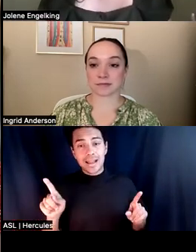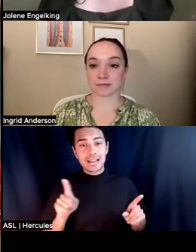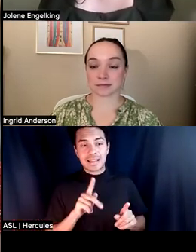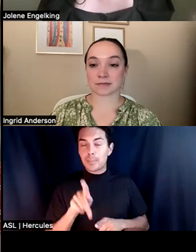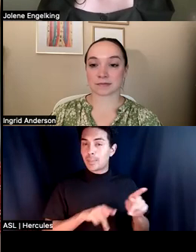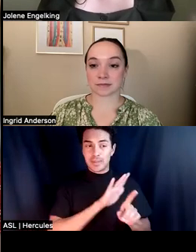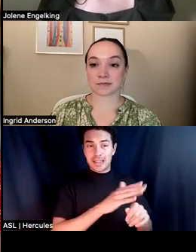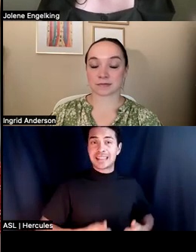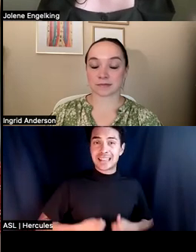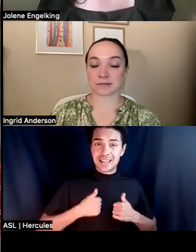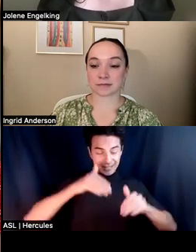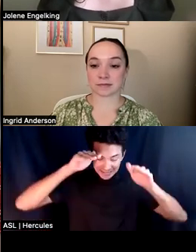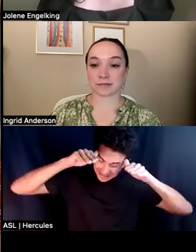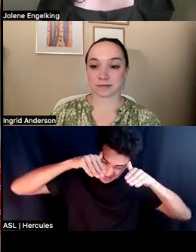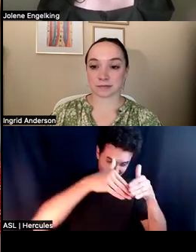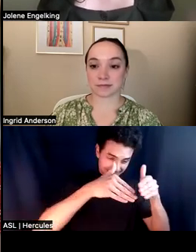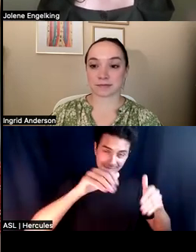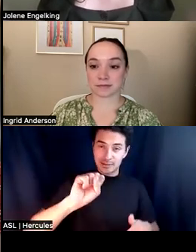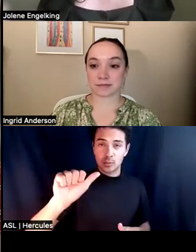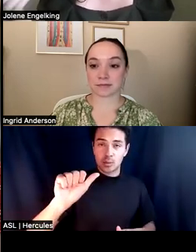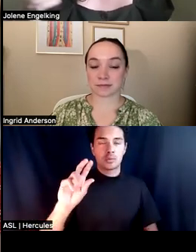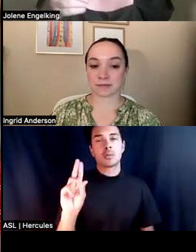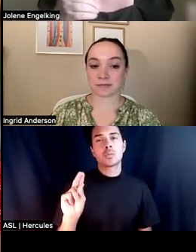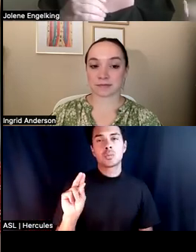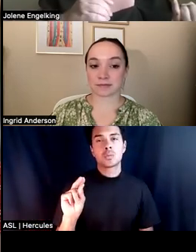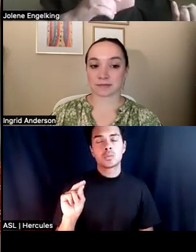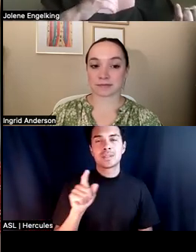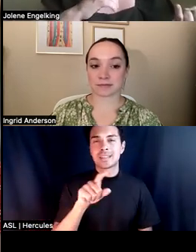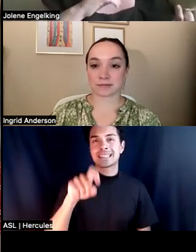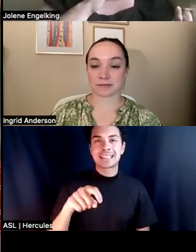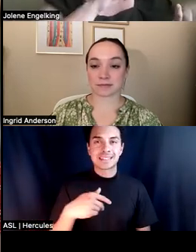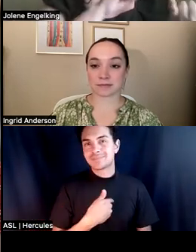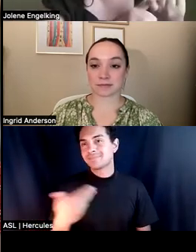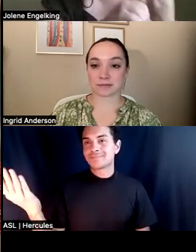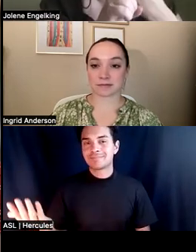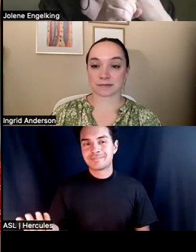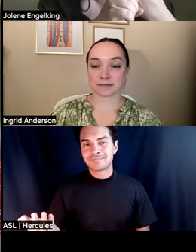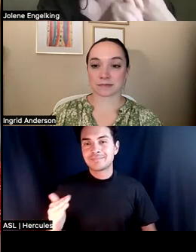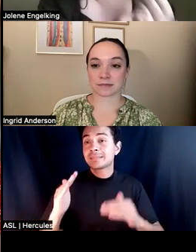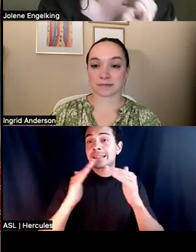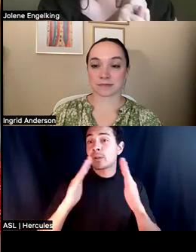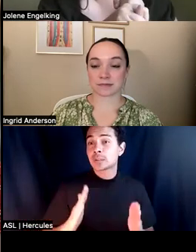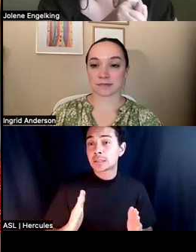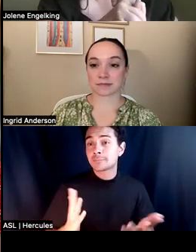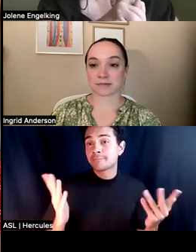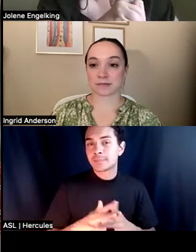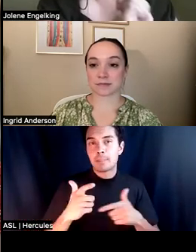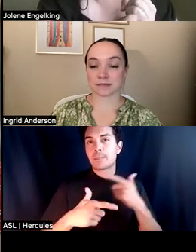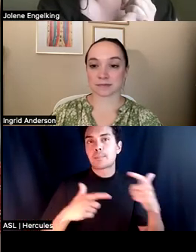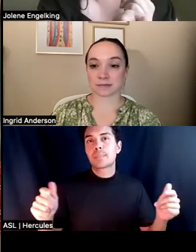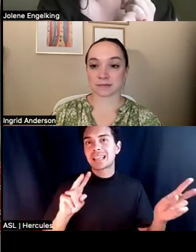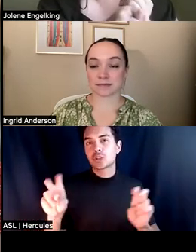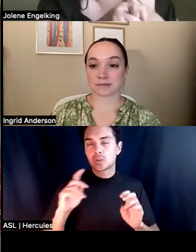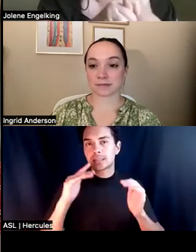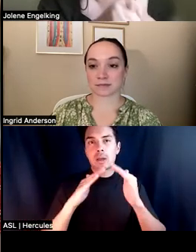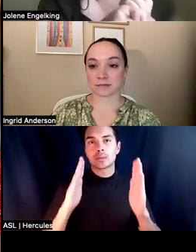lives are like most of the time. And so they need things such as, housing is one of those biggest issues. And so we need